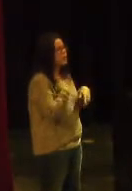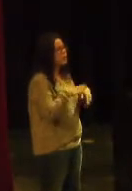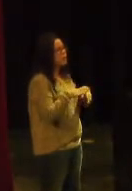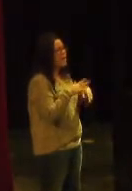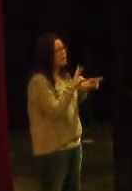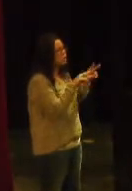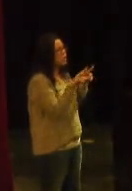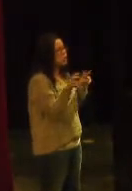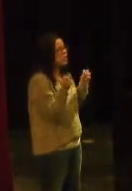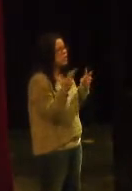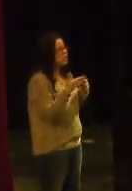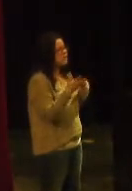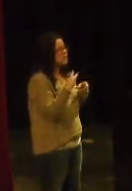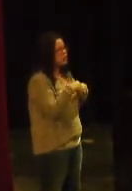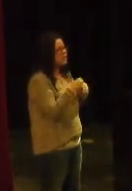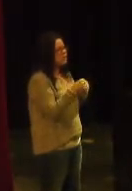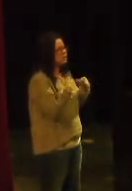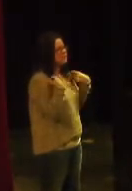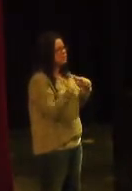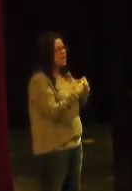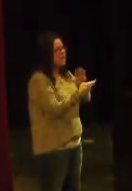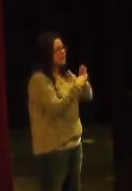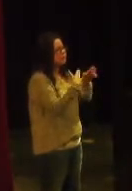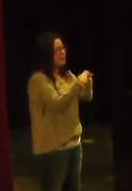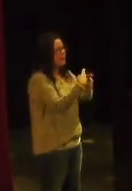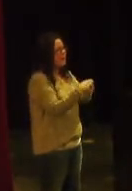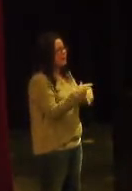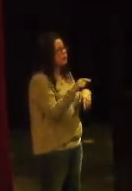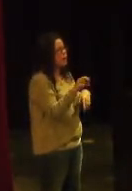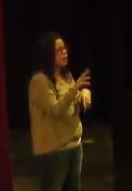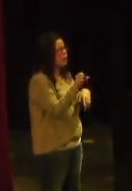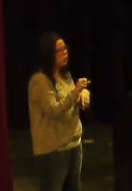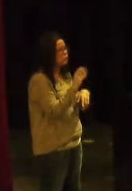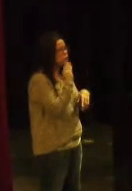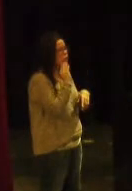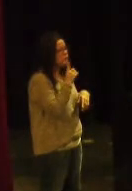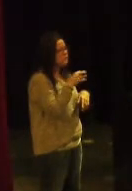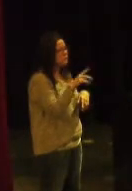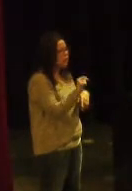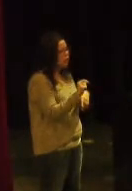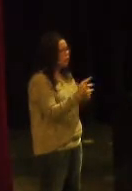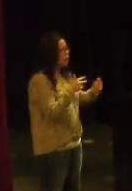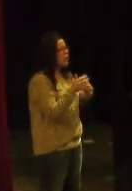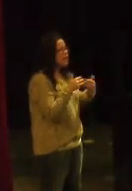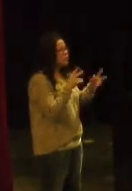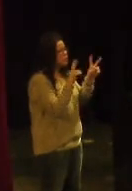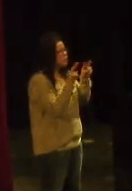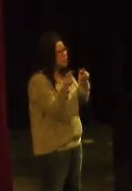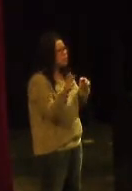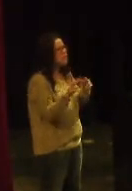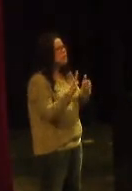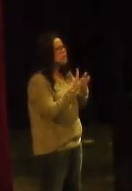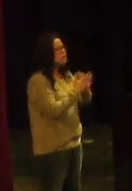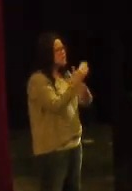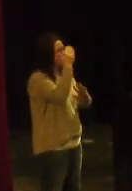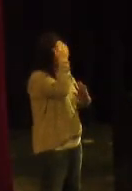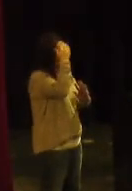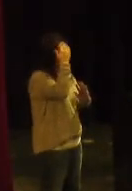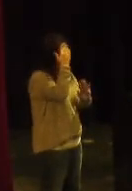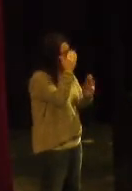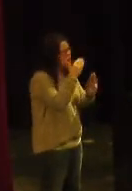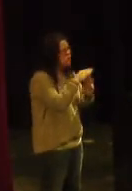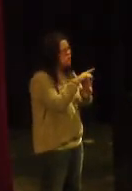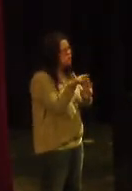many things are in Spanish or Lowe's or Home Depot or places like that. And kind of become aware of